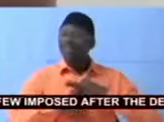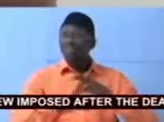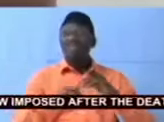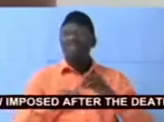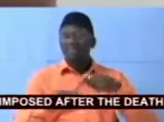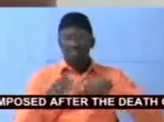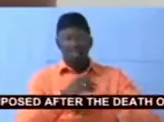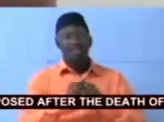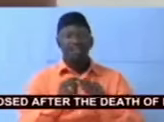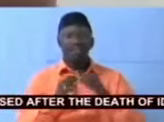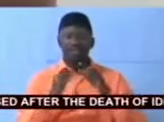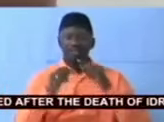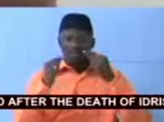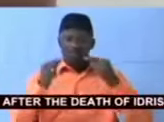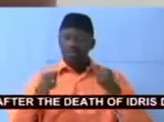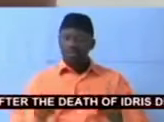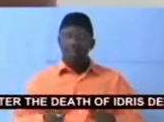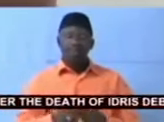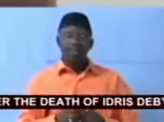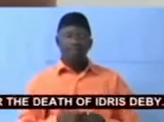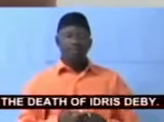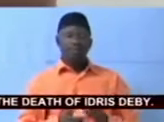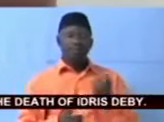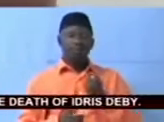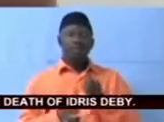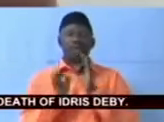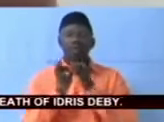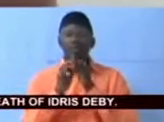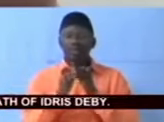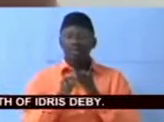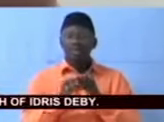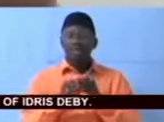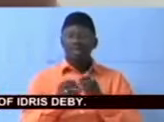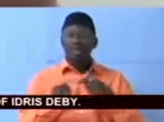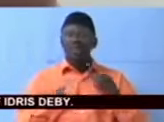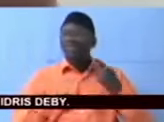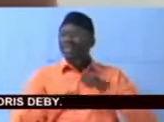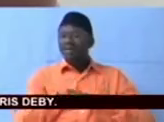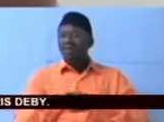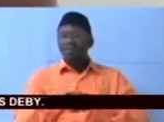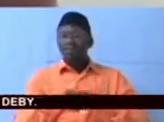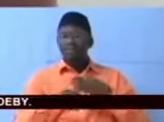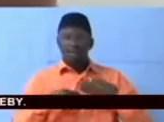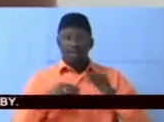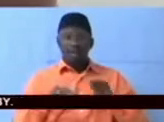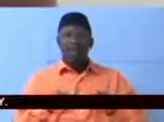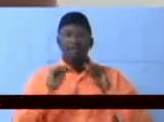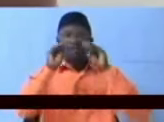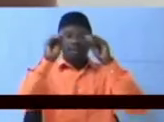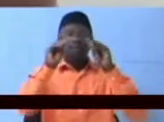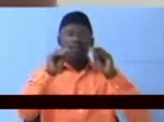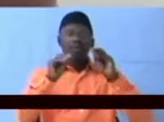You said at the time I decided to adjourn for sentencing the following day.